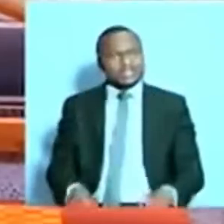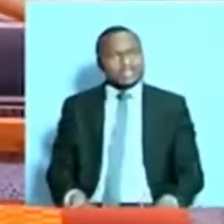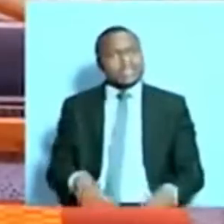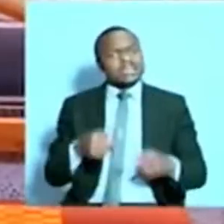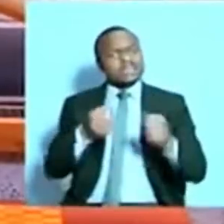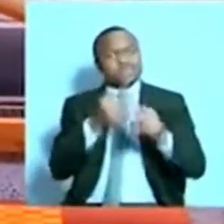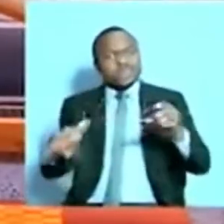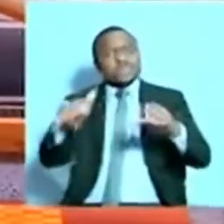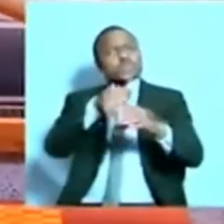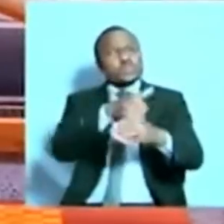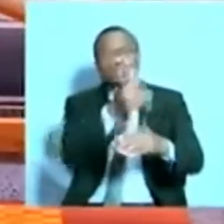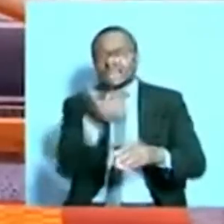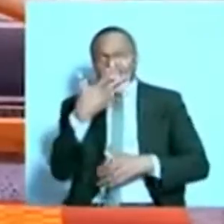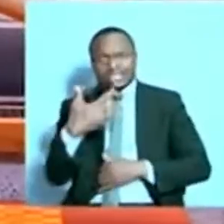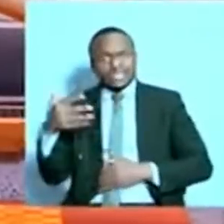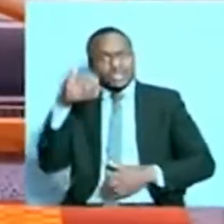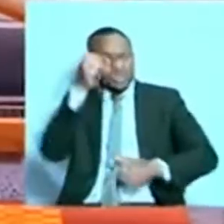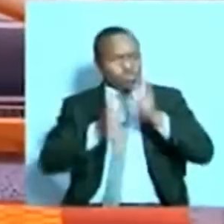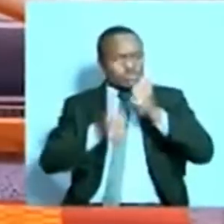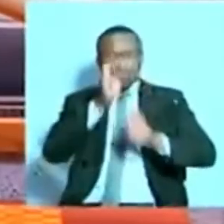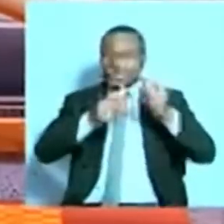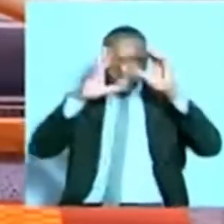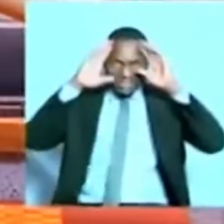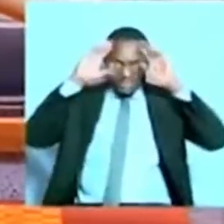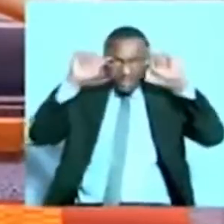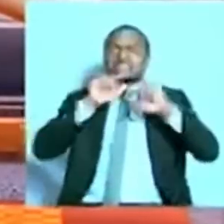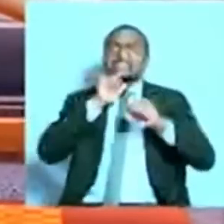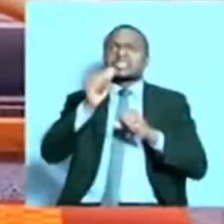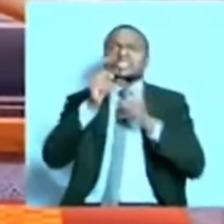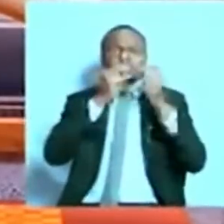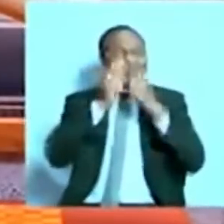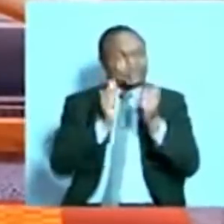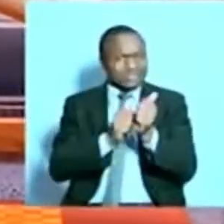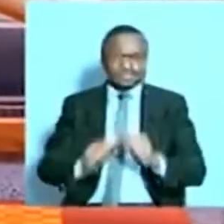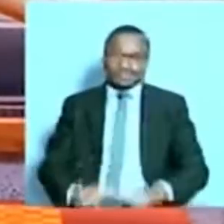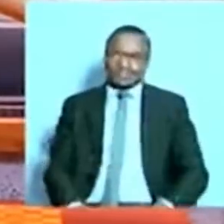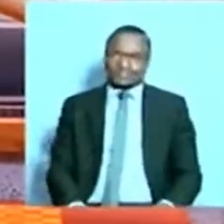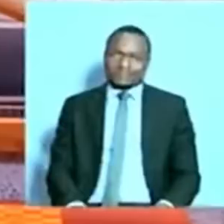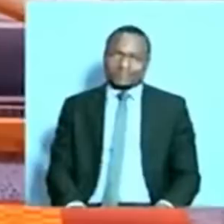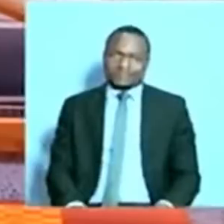include other things which the president didn't mention.